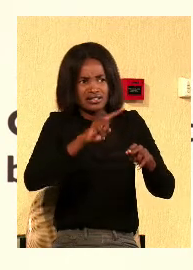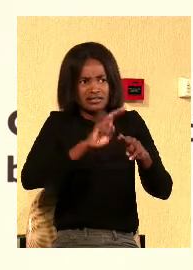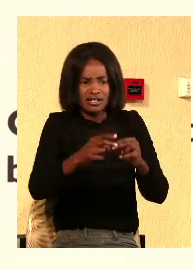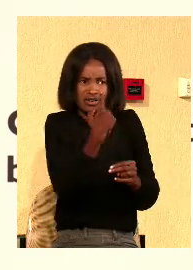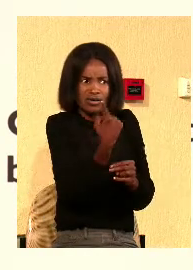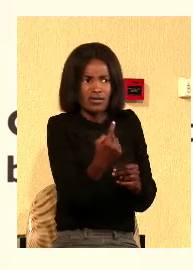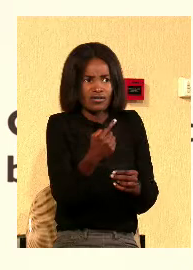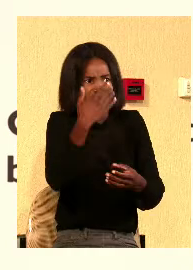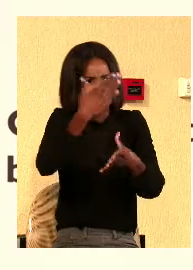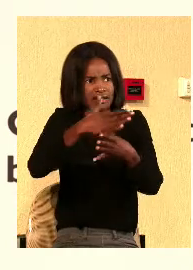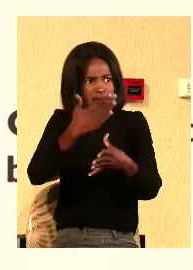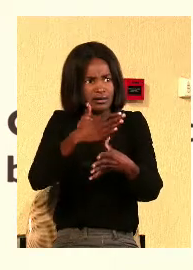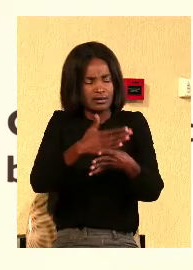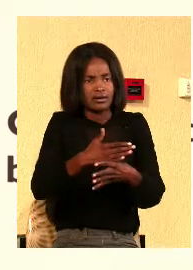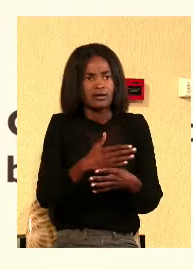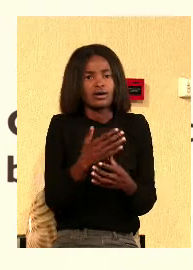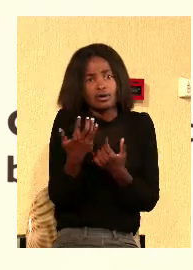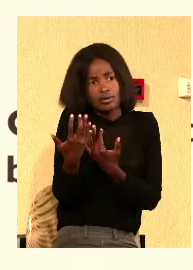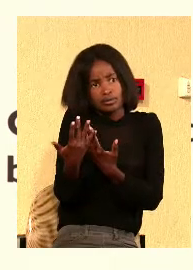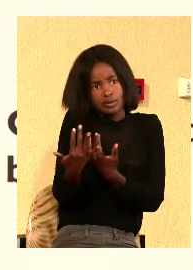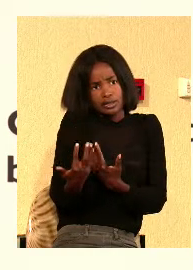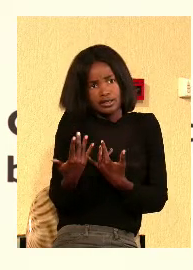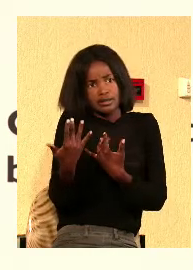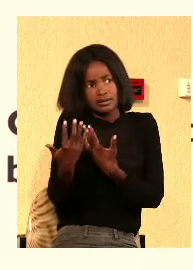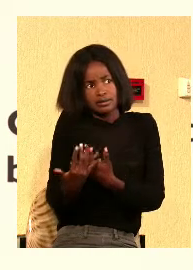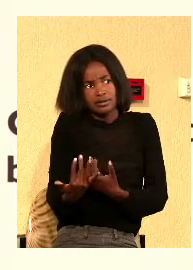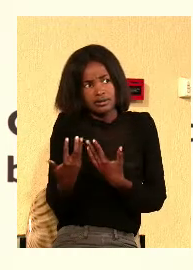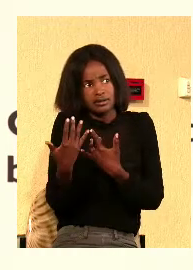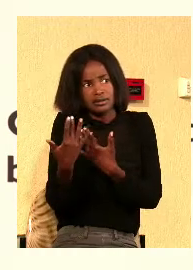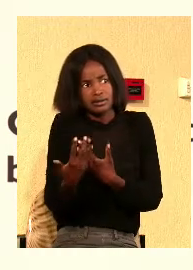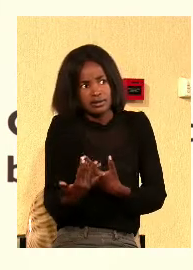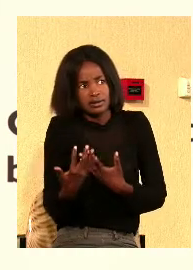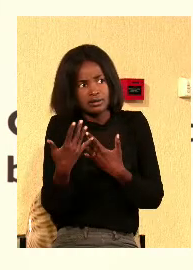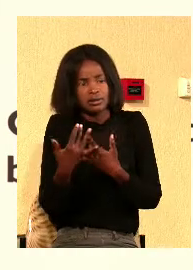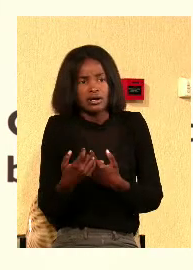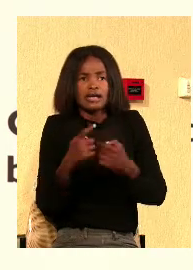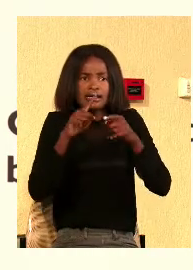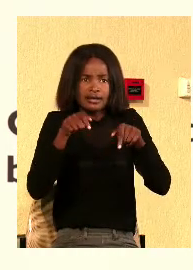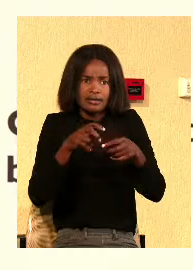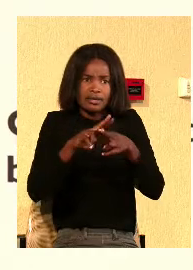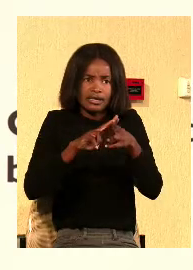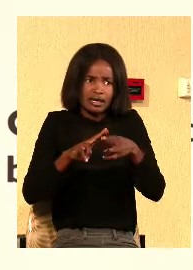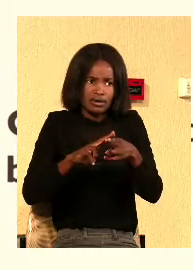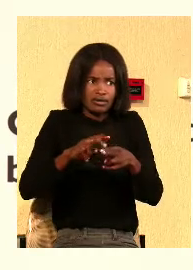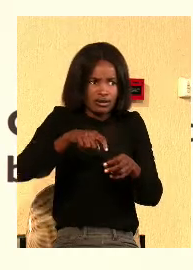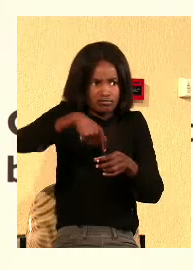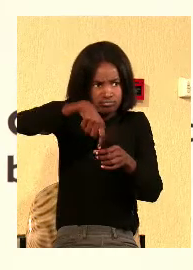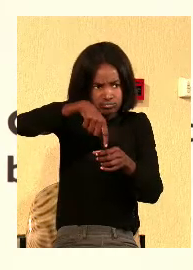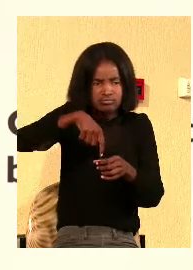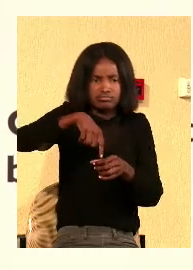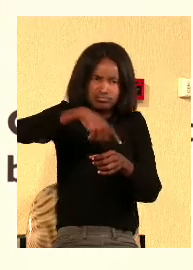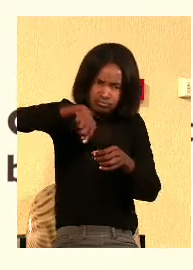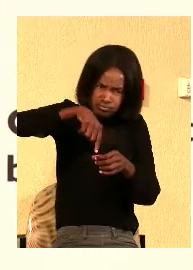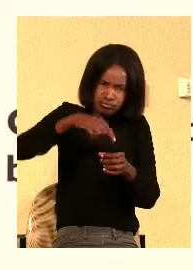but we are still waiting for the delivery of the reagents so that we move